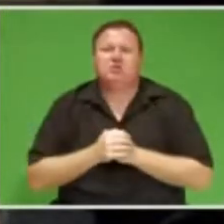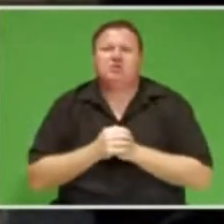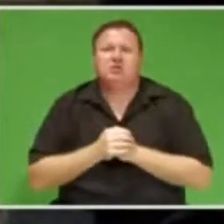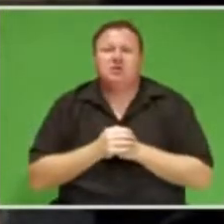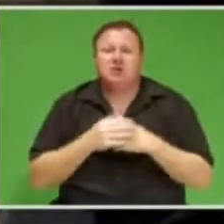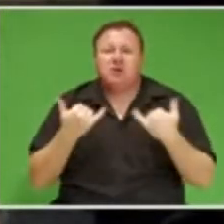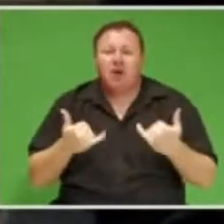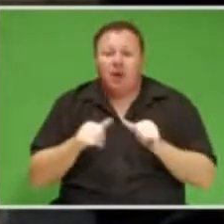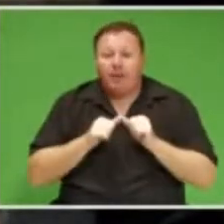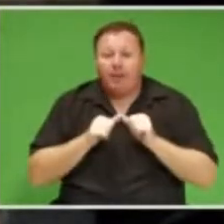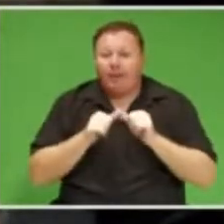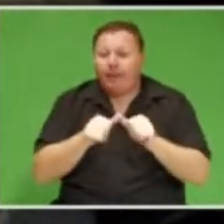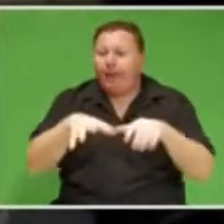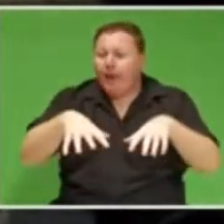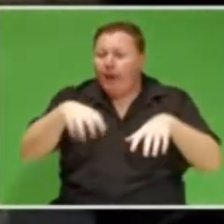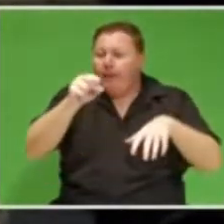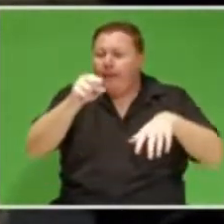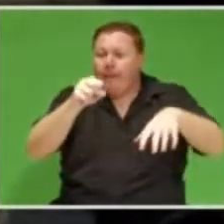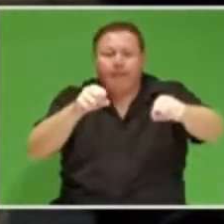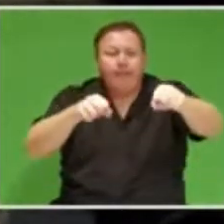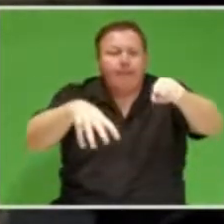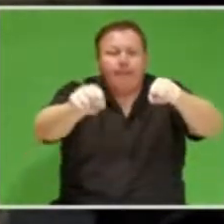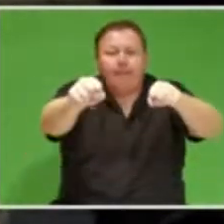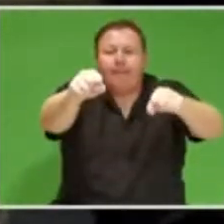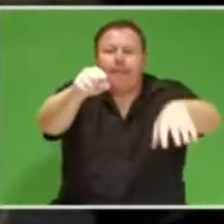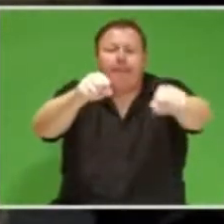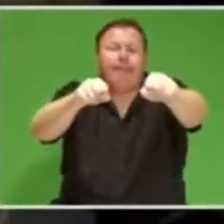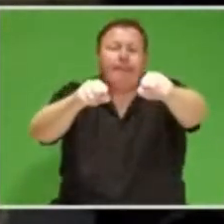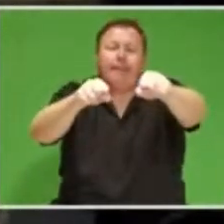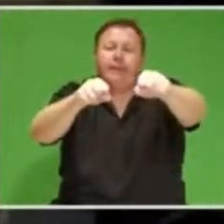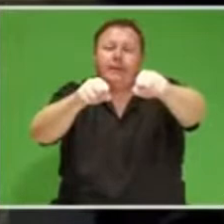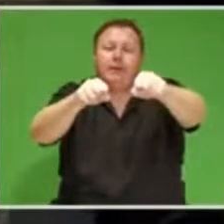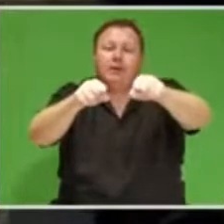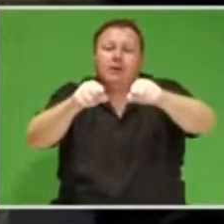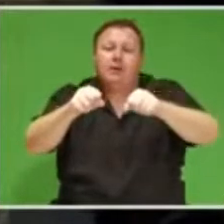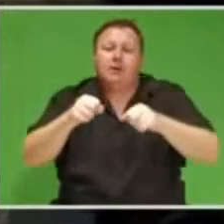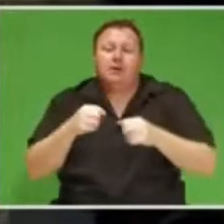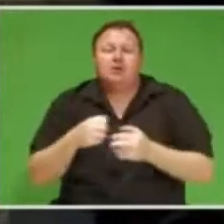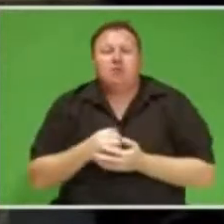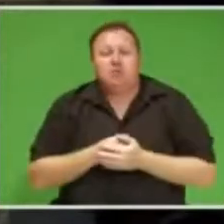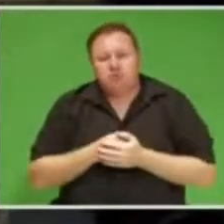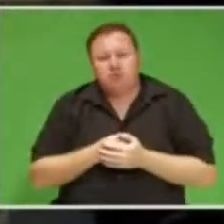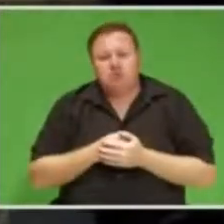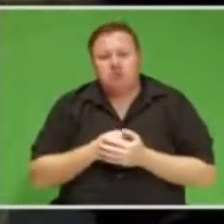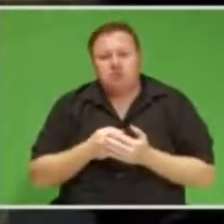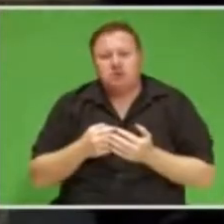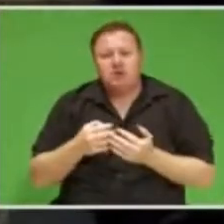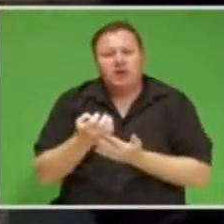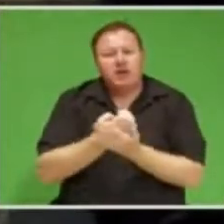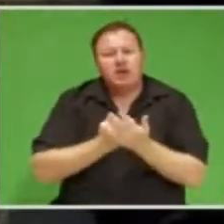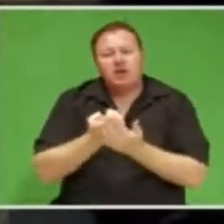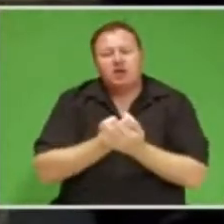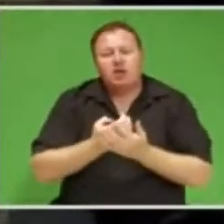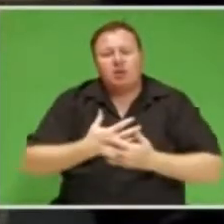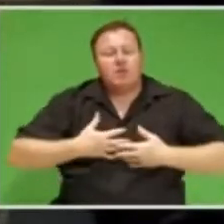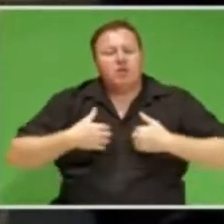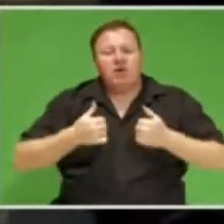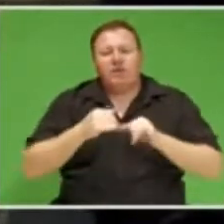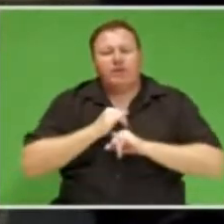load shedding is impeding our recovery from the effects of all these